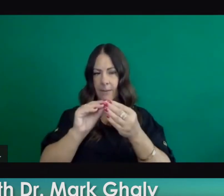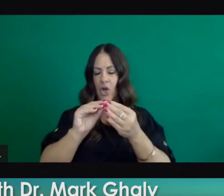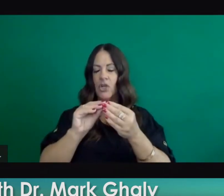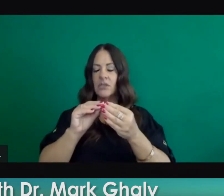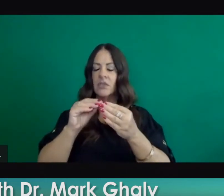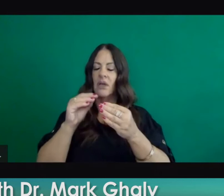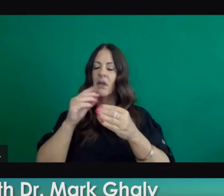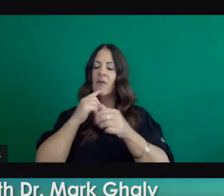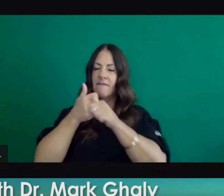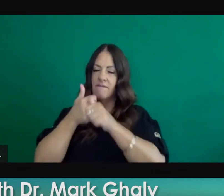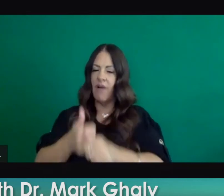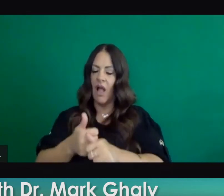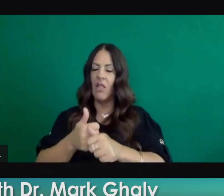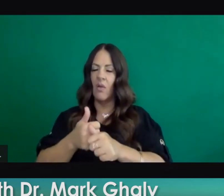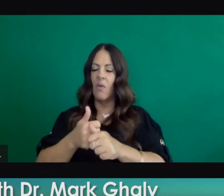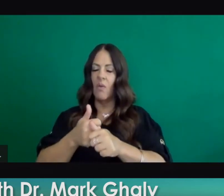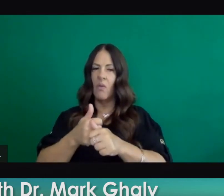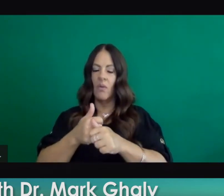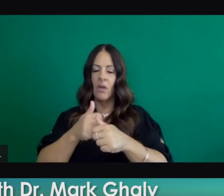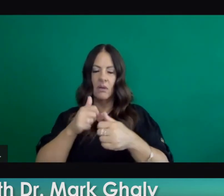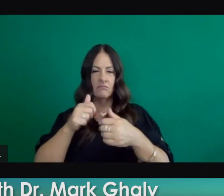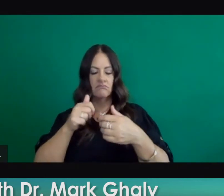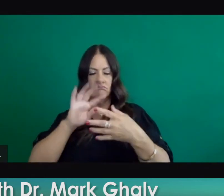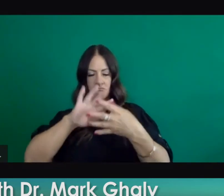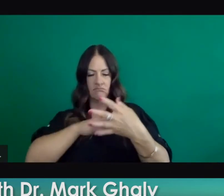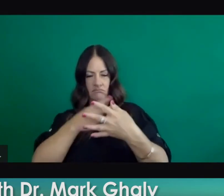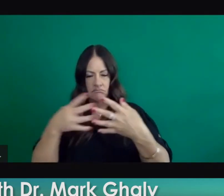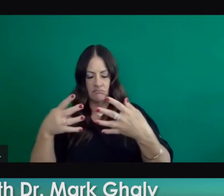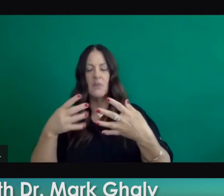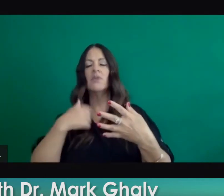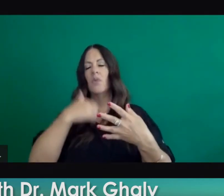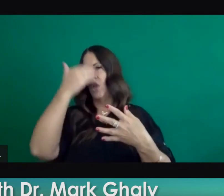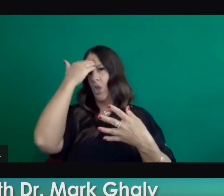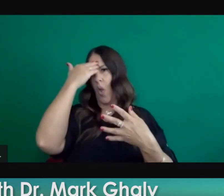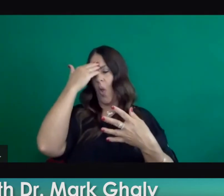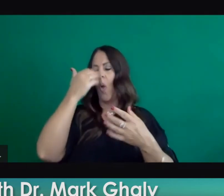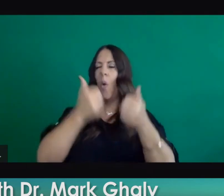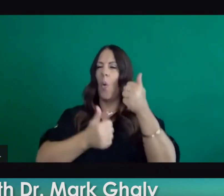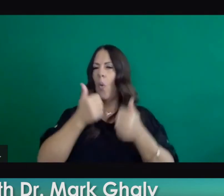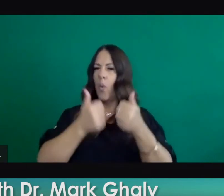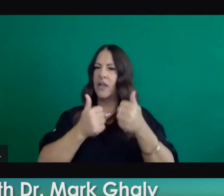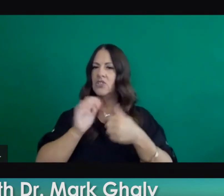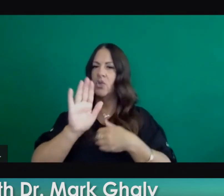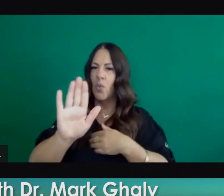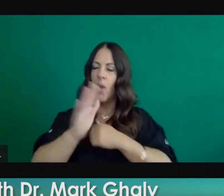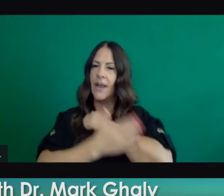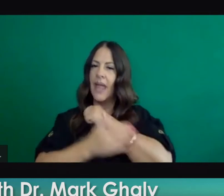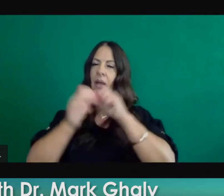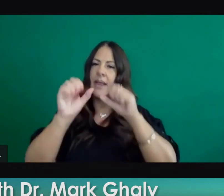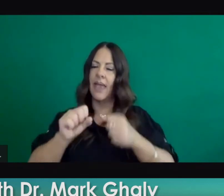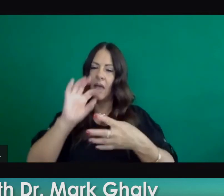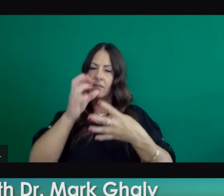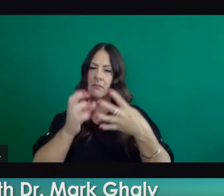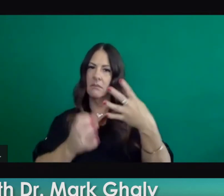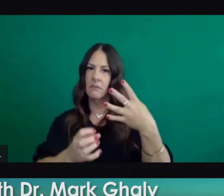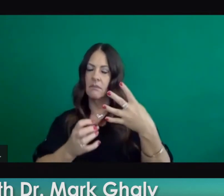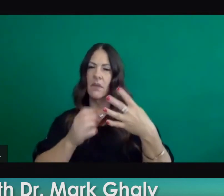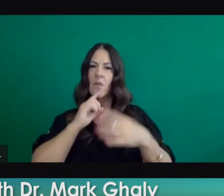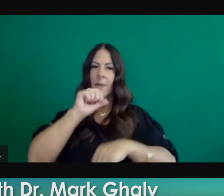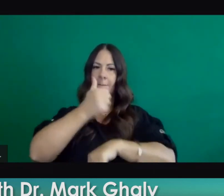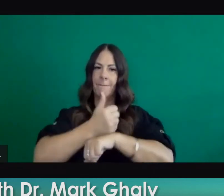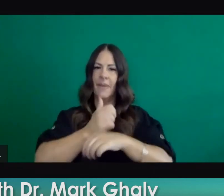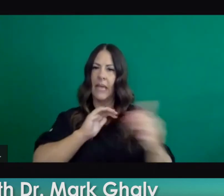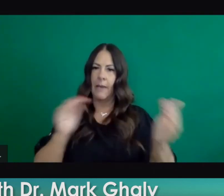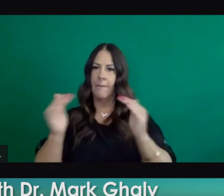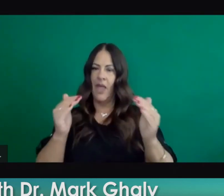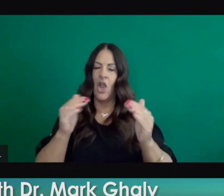that a county does is very important, so that we're able to compare case rates based on that testing volume